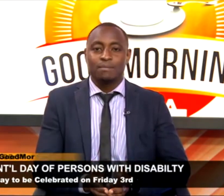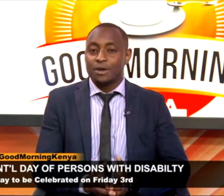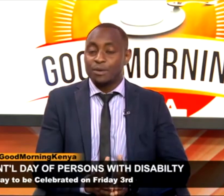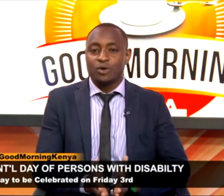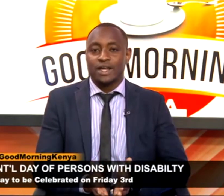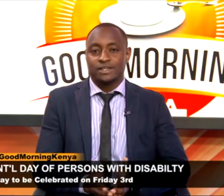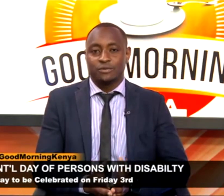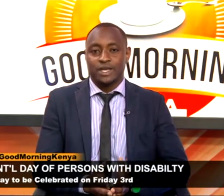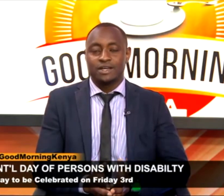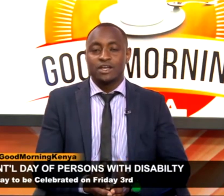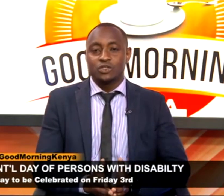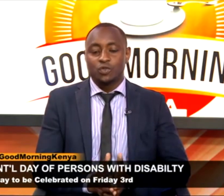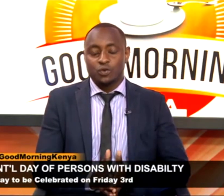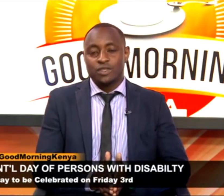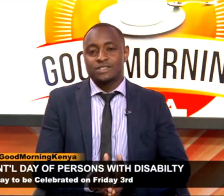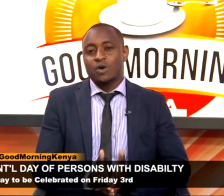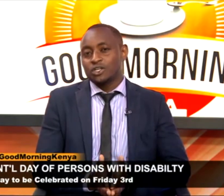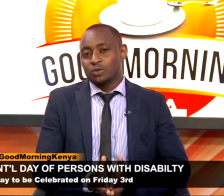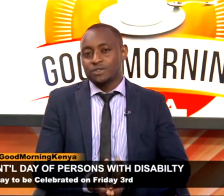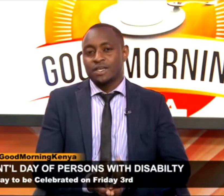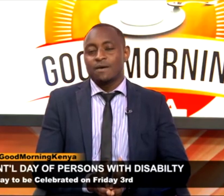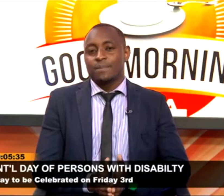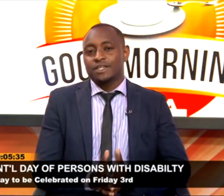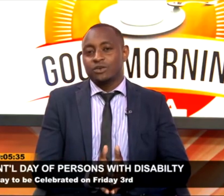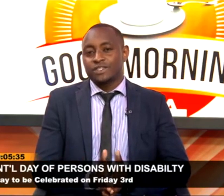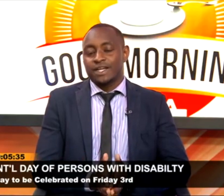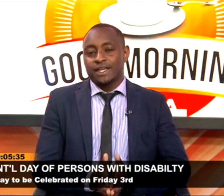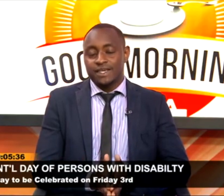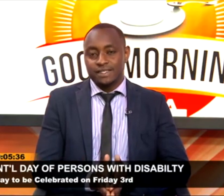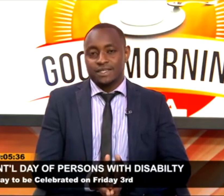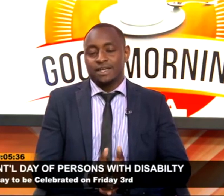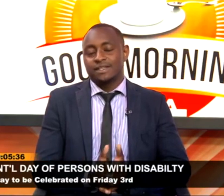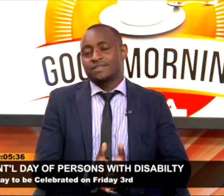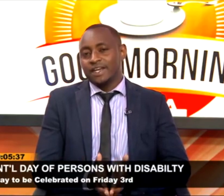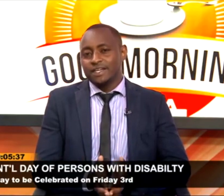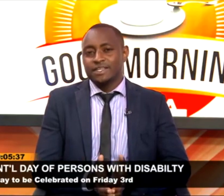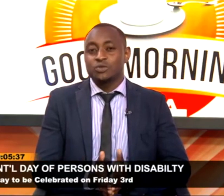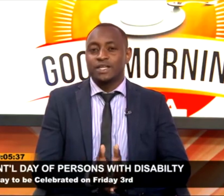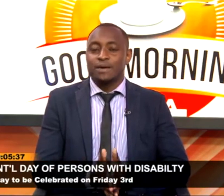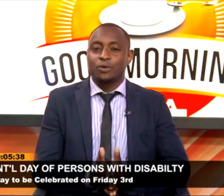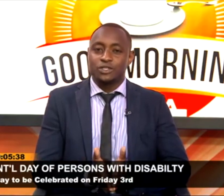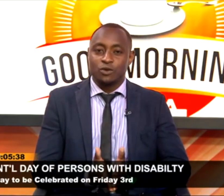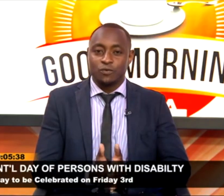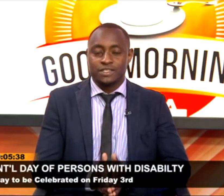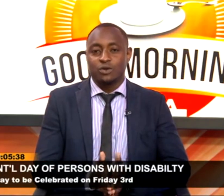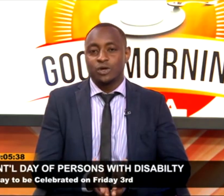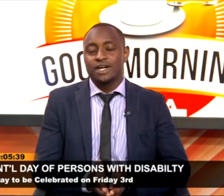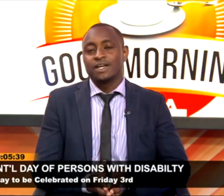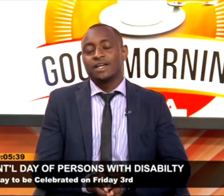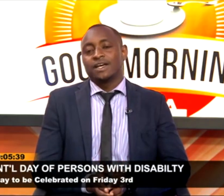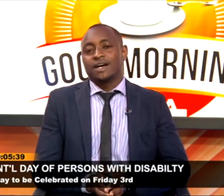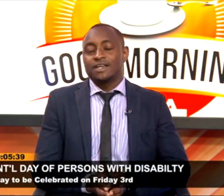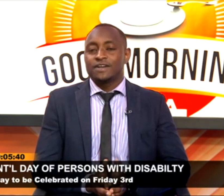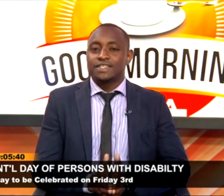invisible, but people aren't aware. So through these workshops, practical skills and training, just to tell a police officer,